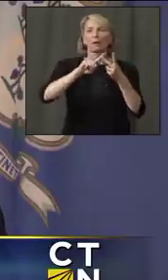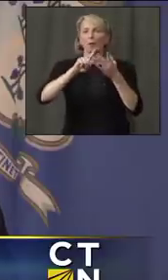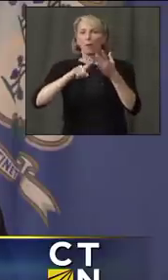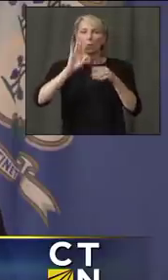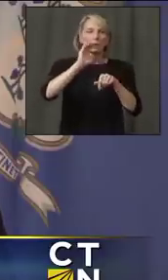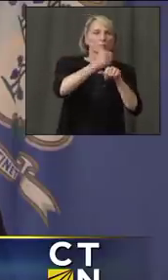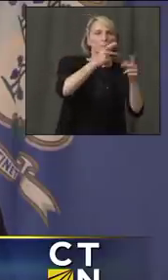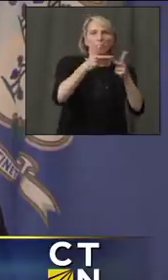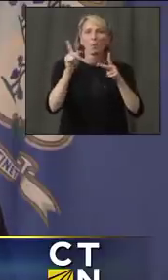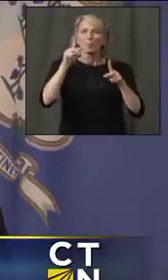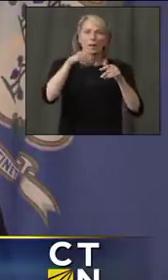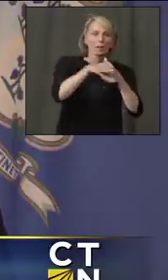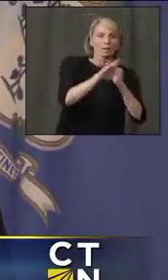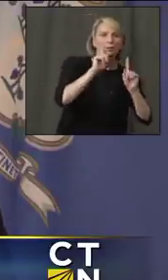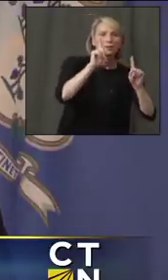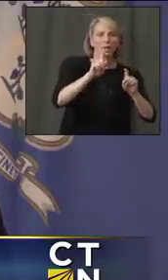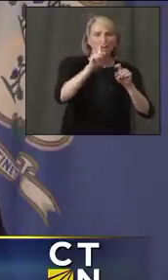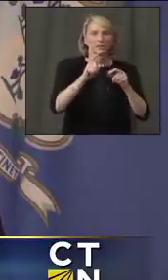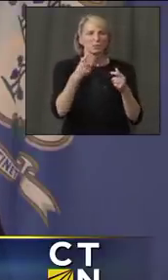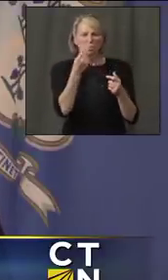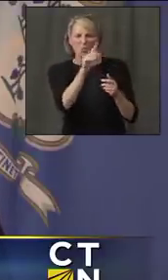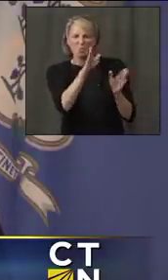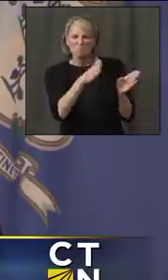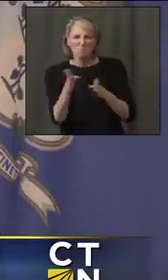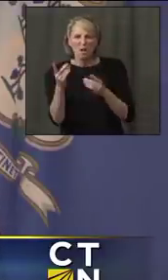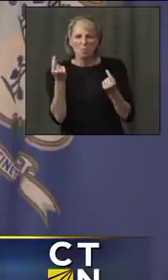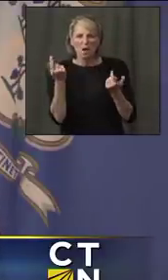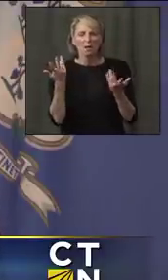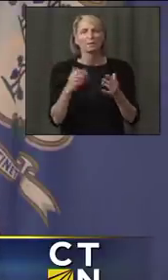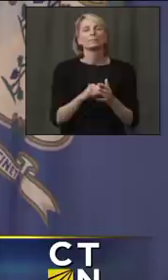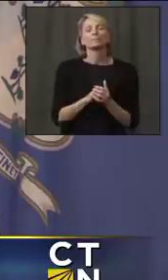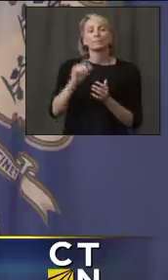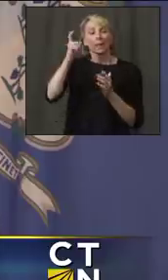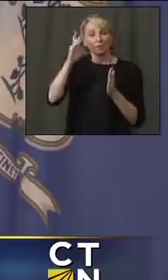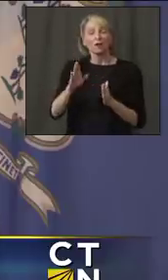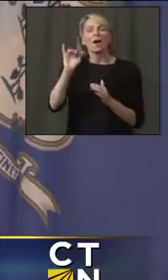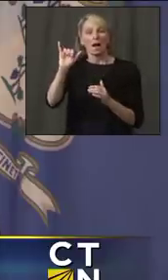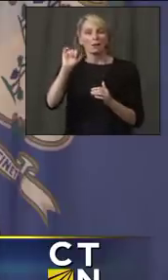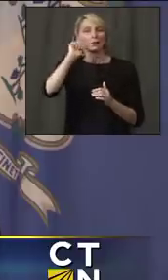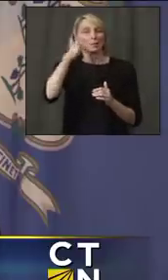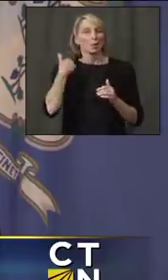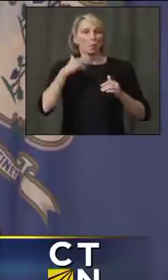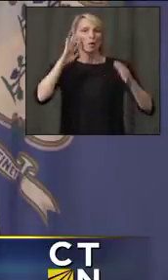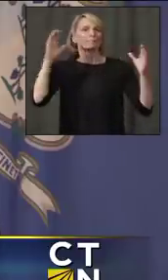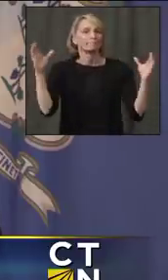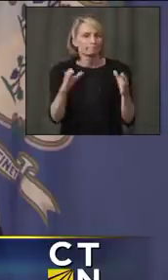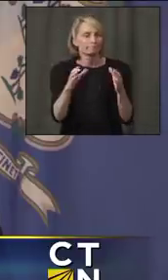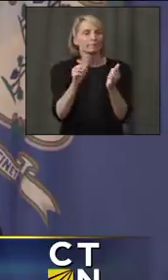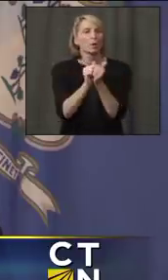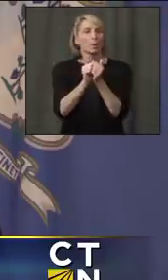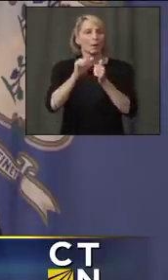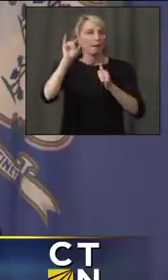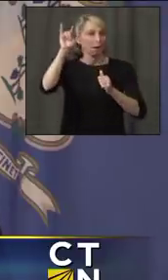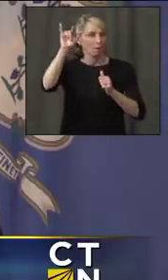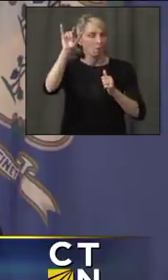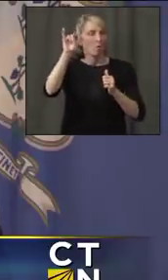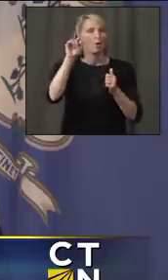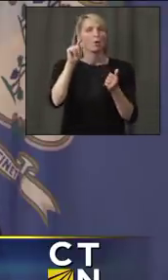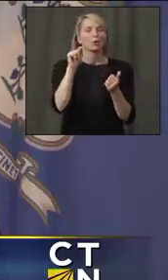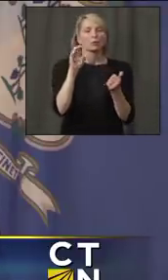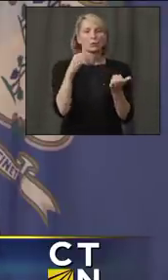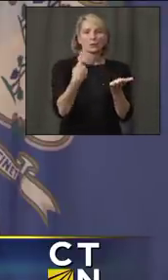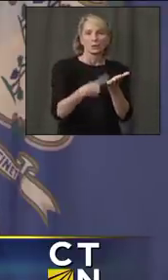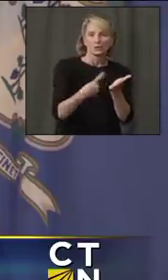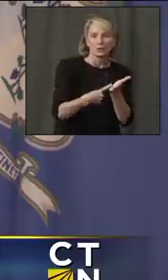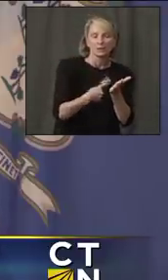Well, we're talking to some of the airlines tomorrow to see what their appetite is. It's a little complicated in terms of who does it, how it gets